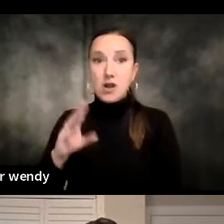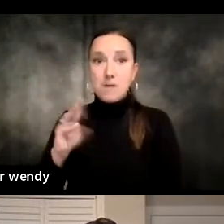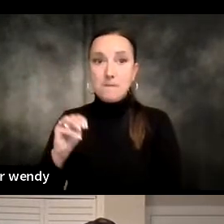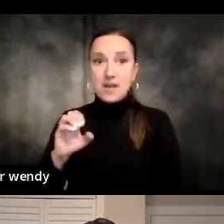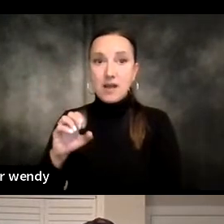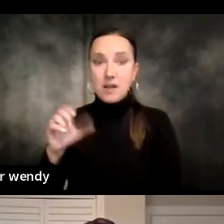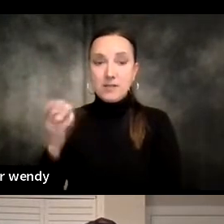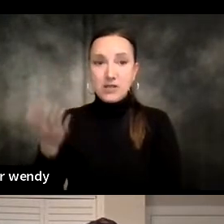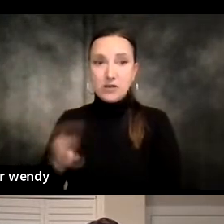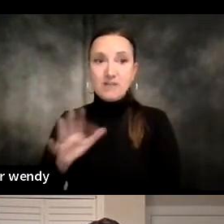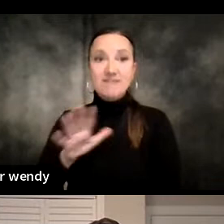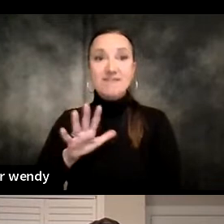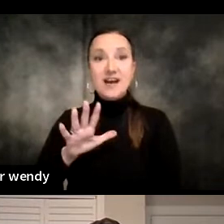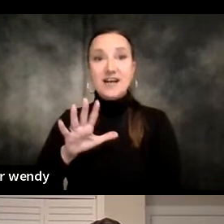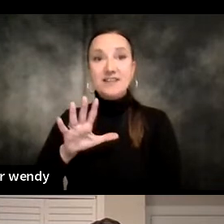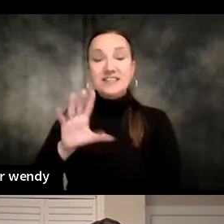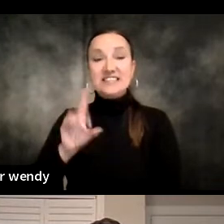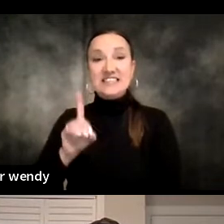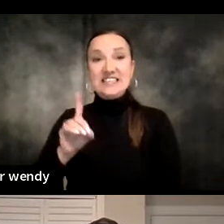5D08,